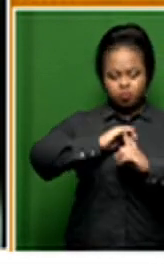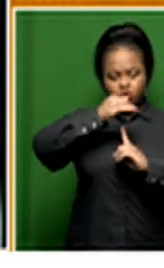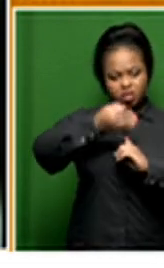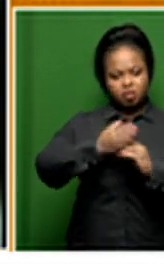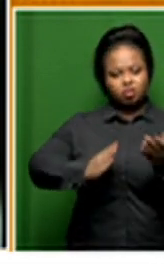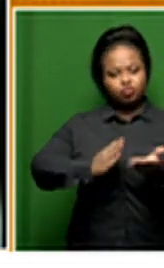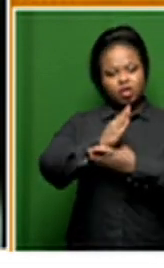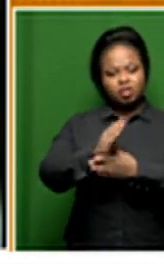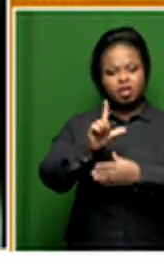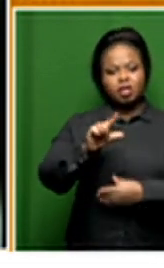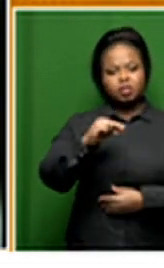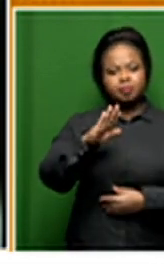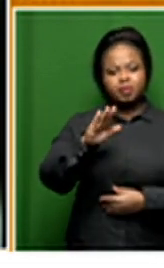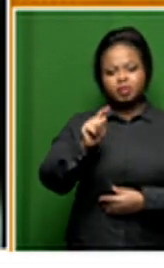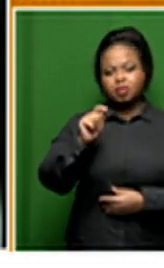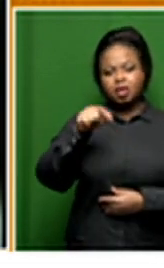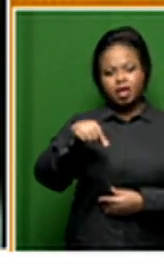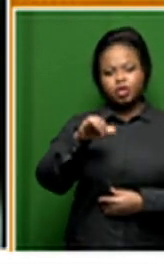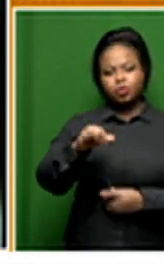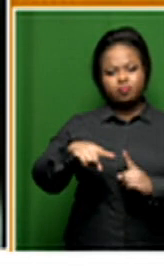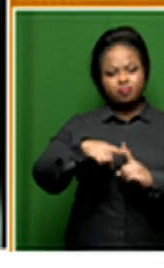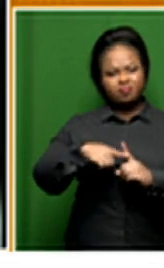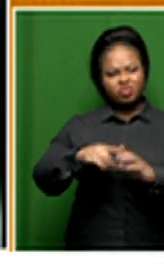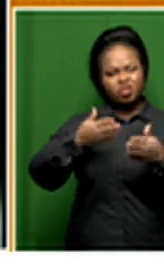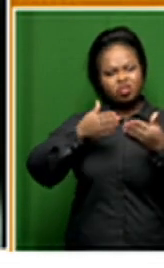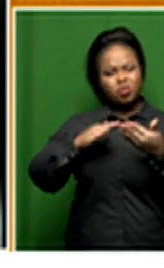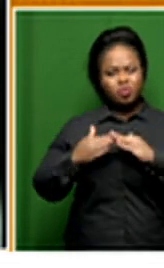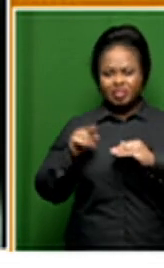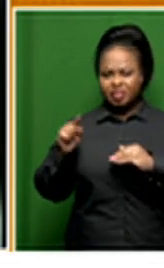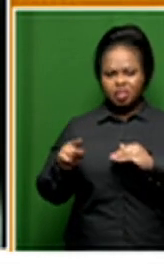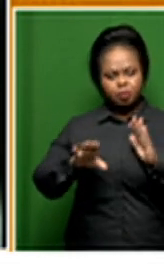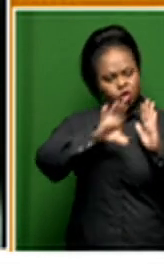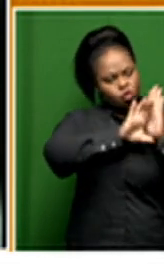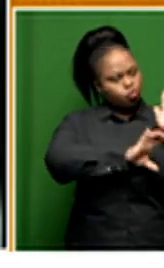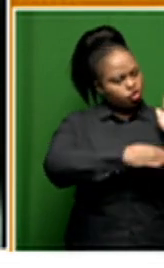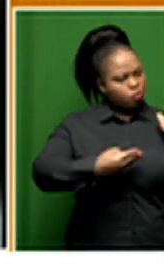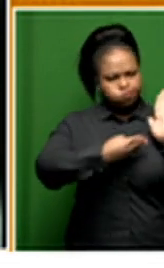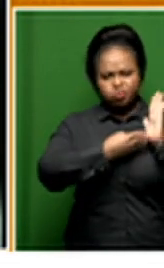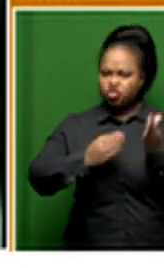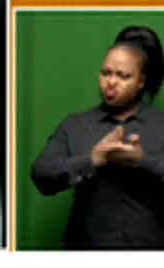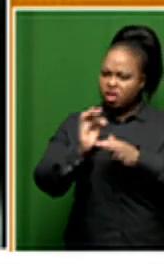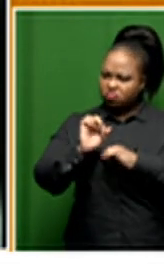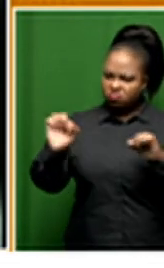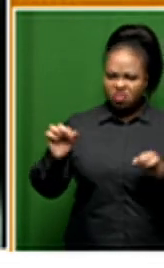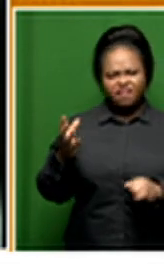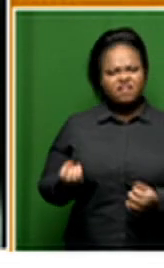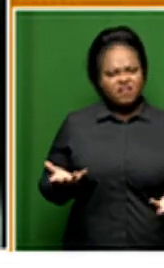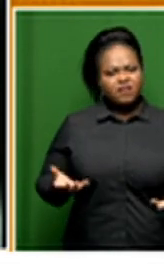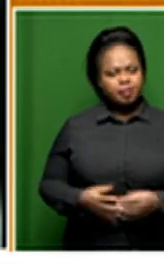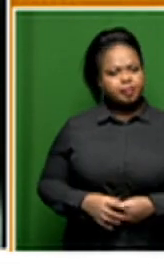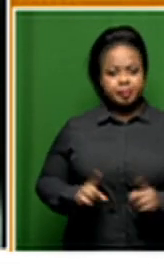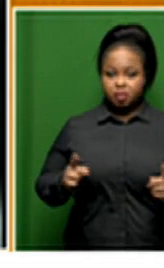of the LGBTIQ plus community are enshrined and guaranteed in our constitution. But from what I'm hearing,